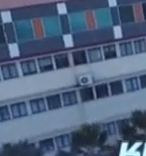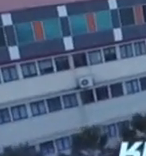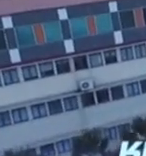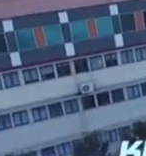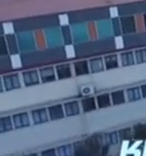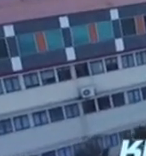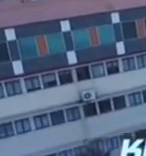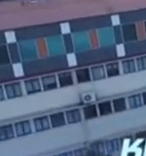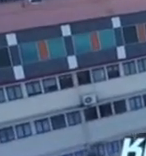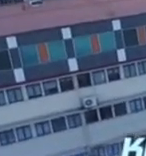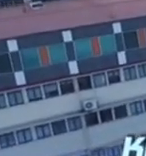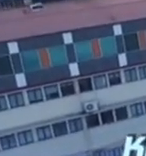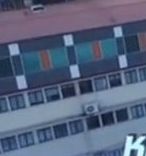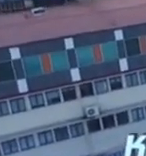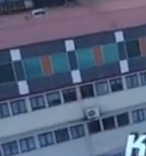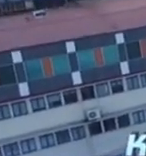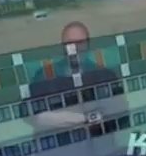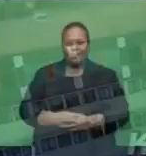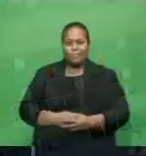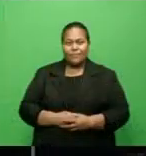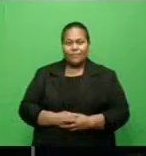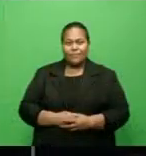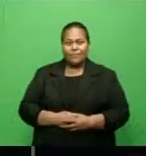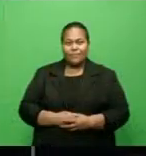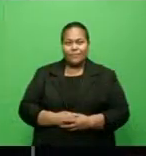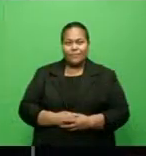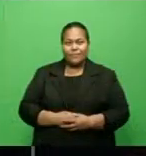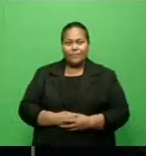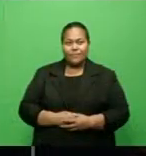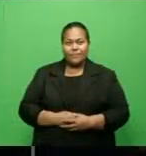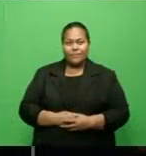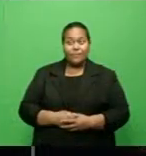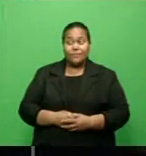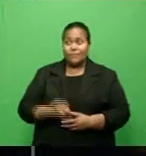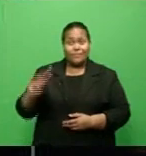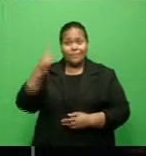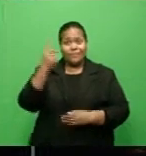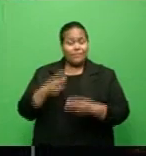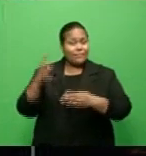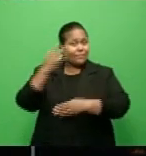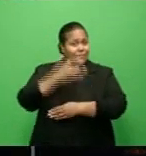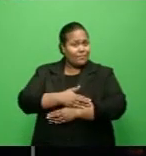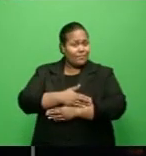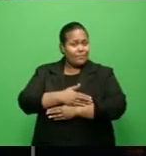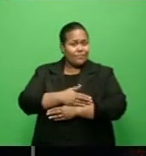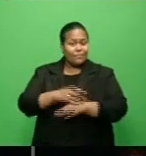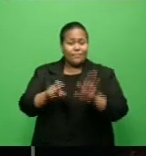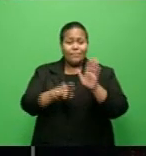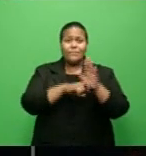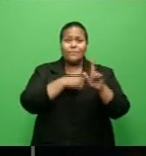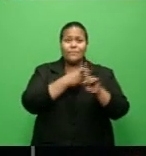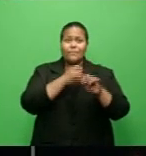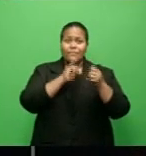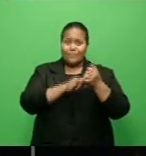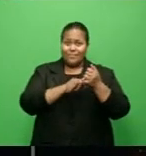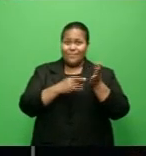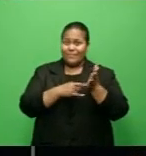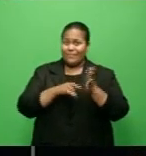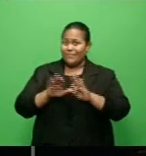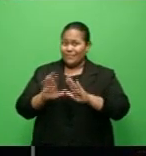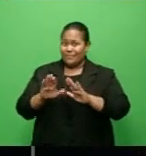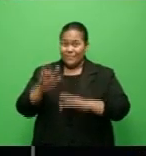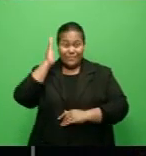Suva, Jackie Smith. But leading news tonight, Tailevu school in Tailevu has been closed